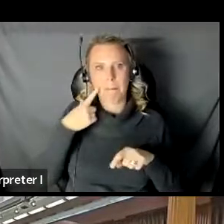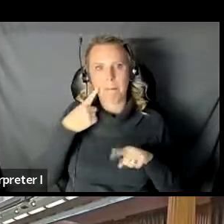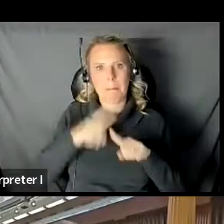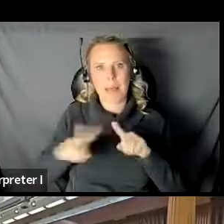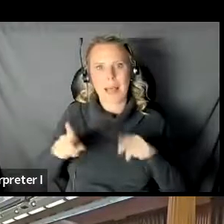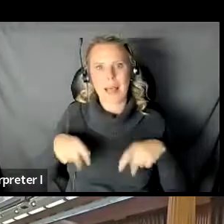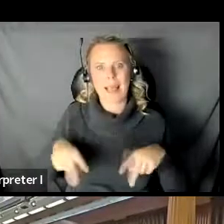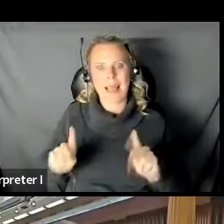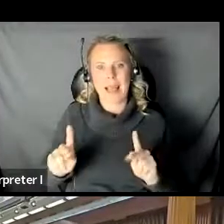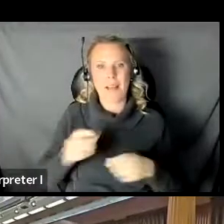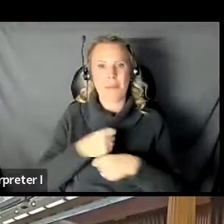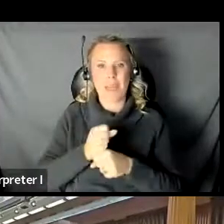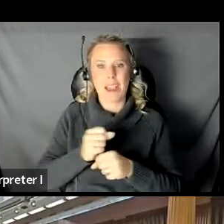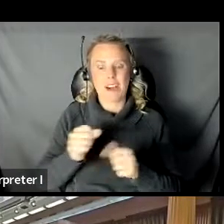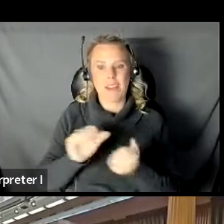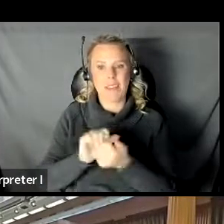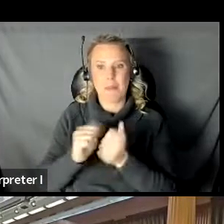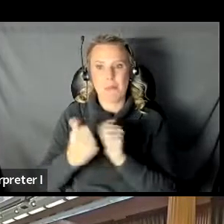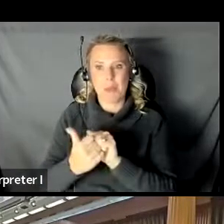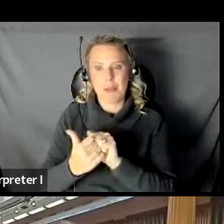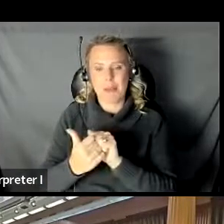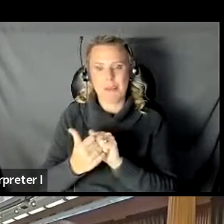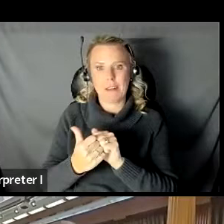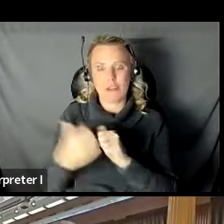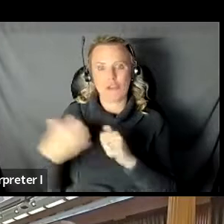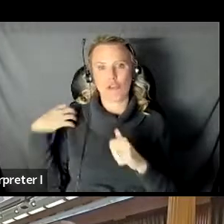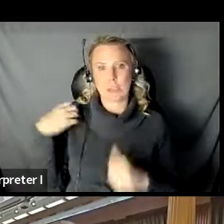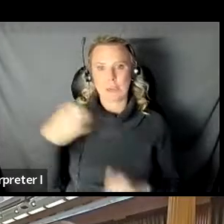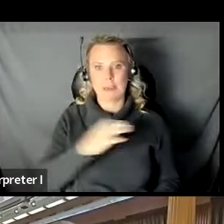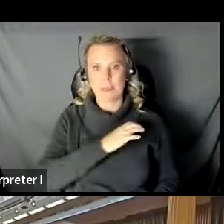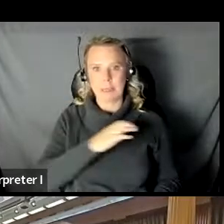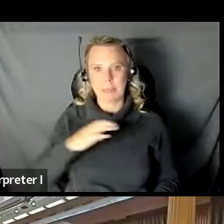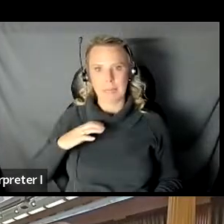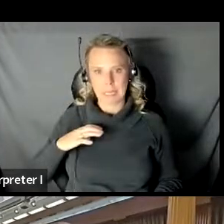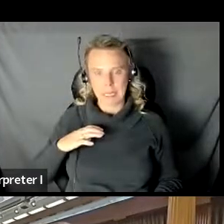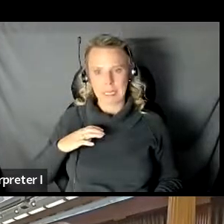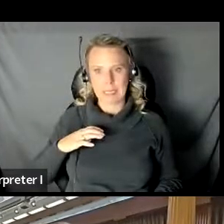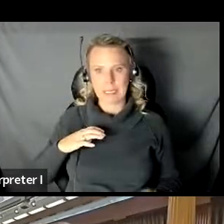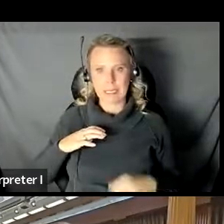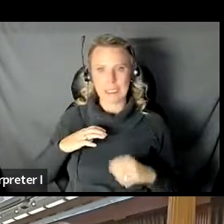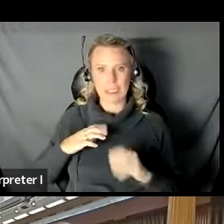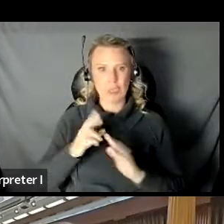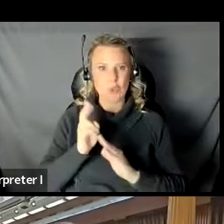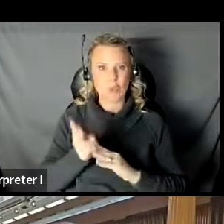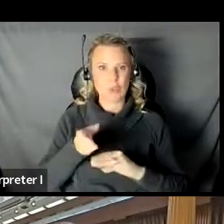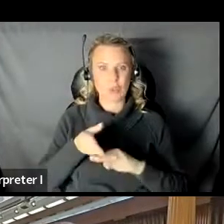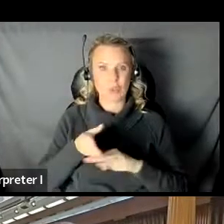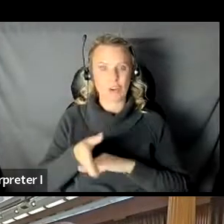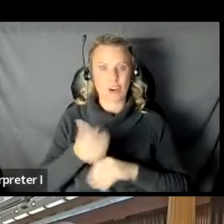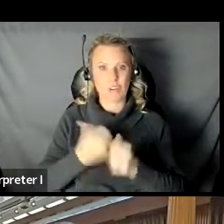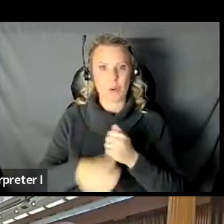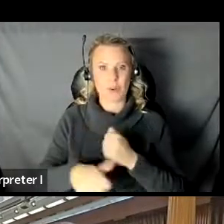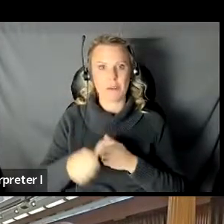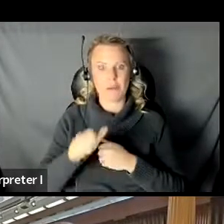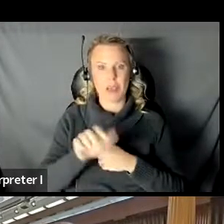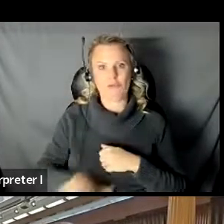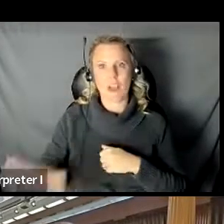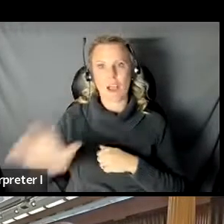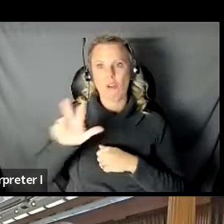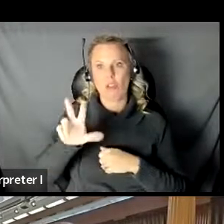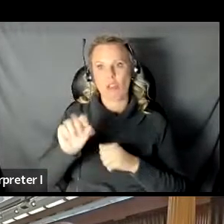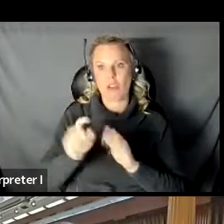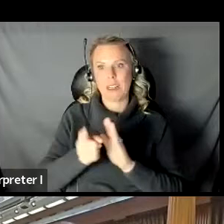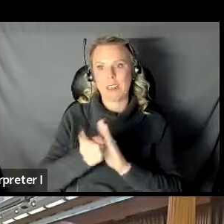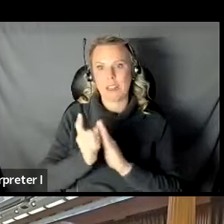the maker of the amendment and the chair of the committee go 2 minutes over, and everybody else has been about 30 seconds